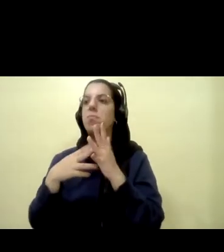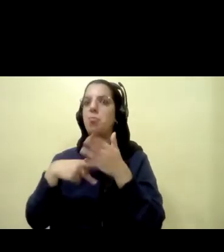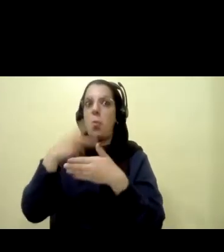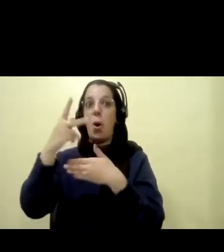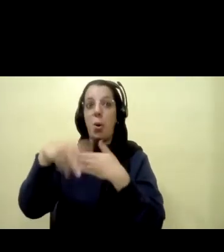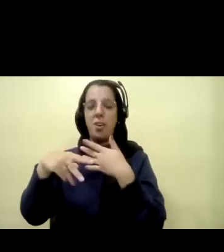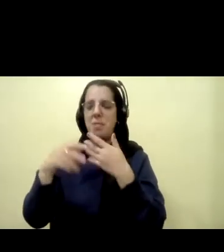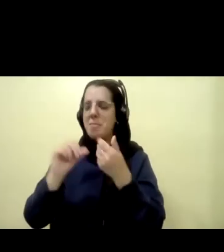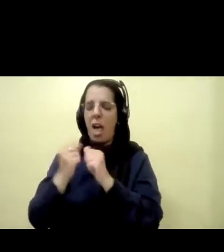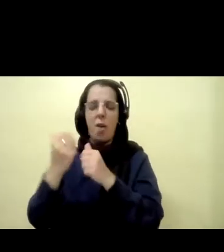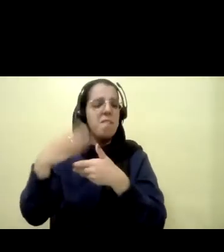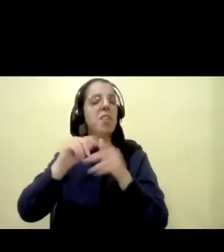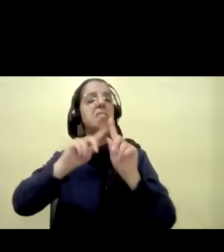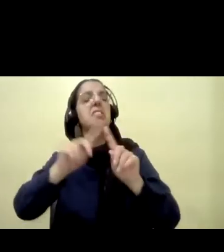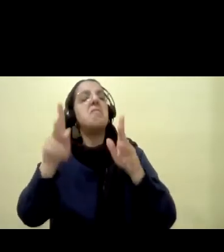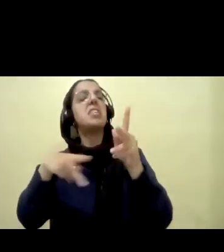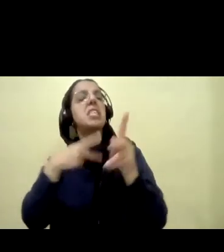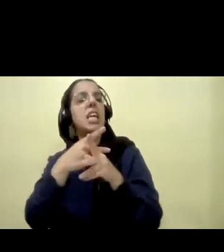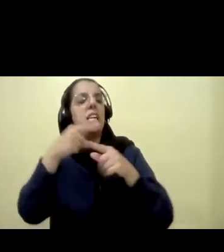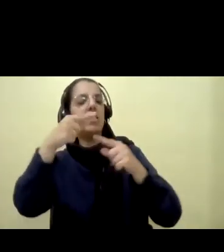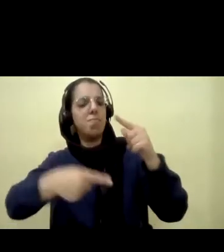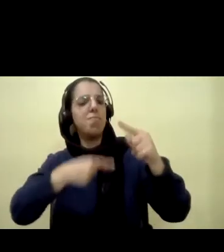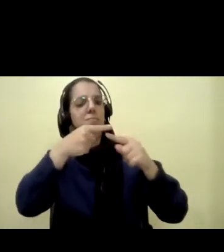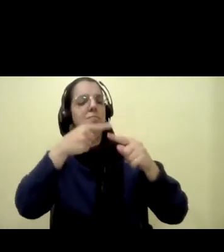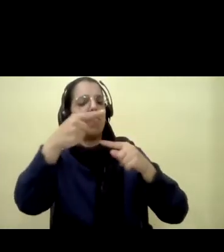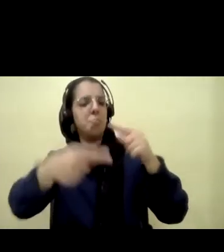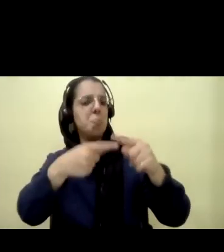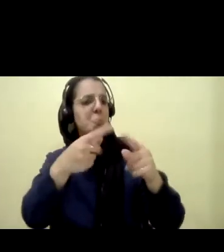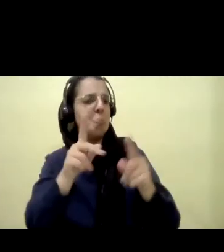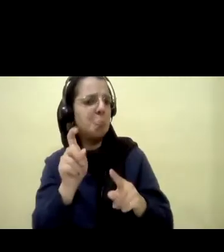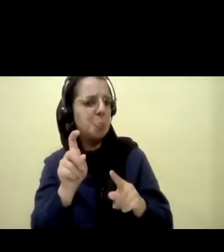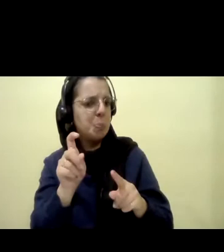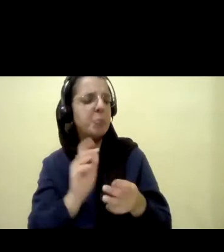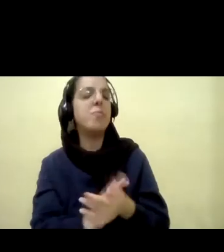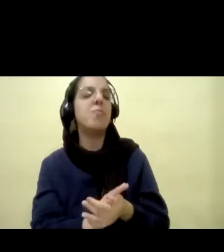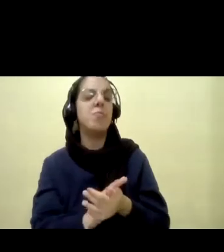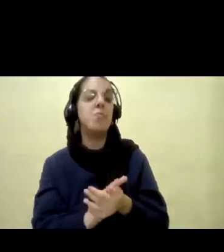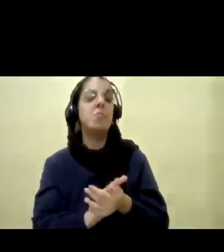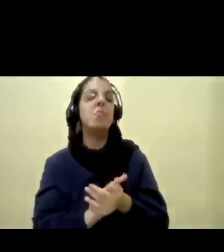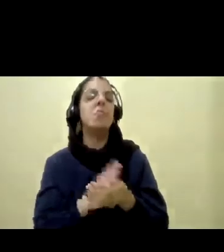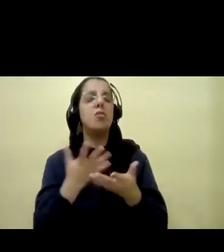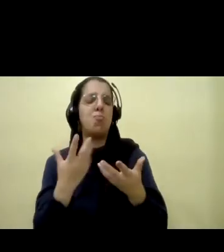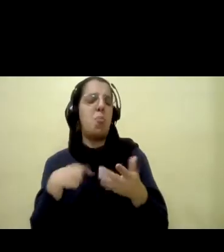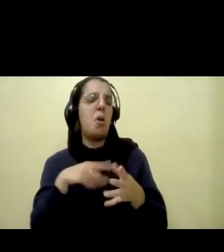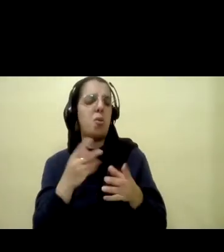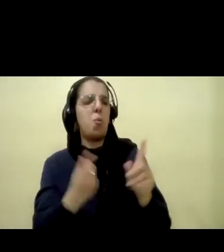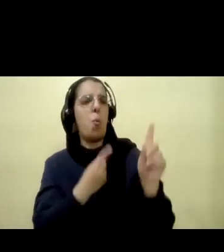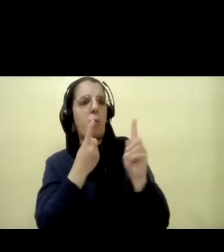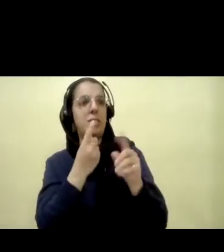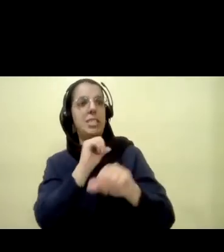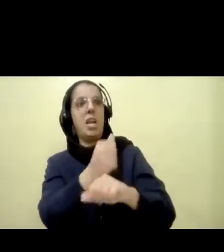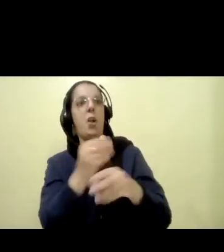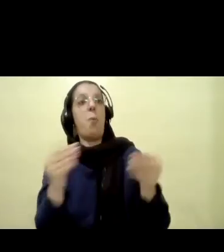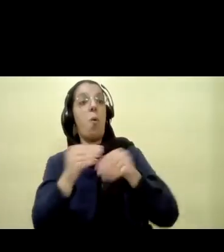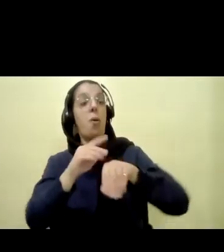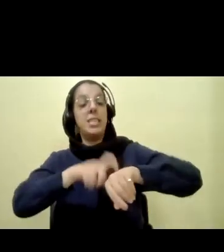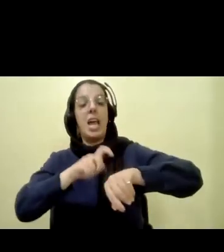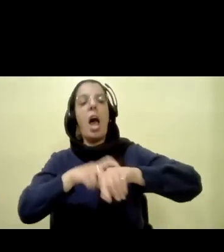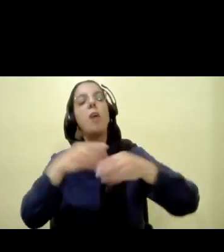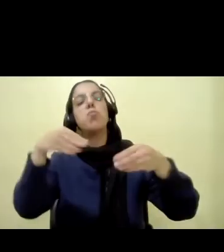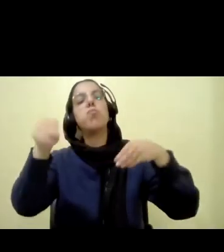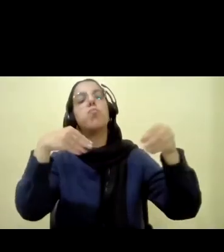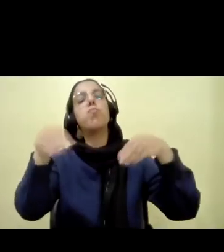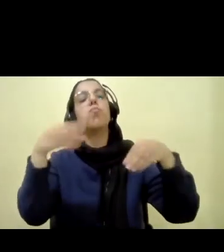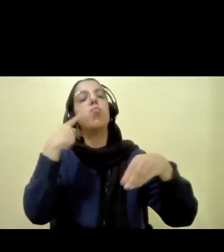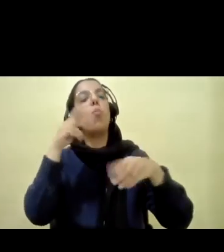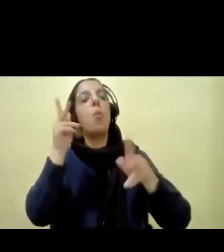about why we'd like to do it that way. So we were just wanting to create some more space and work with what we're seeing emerge. So we